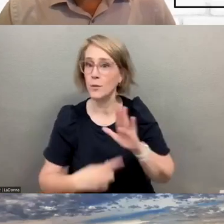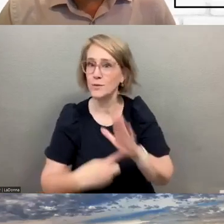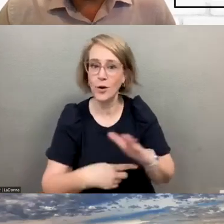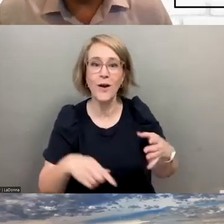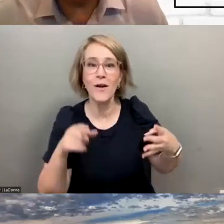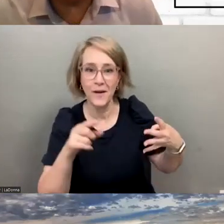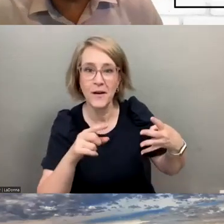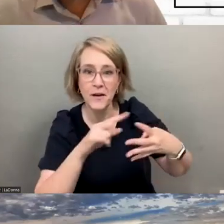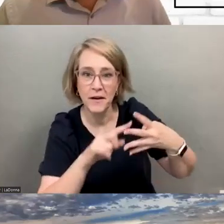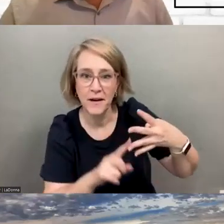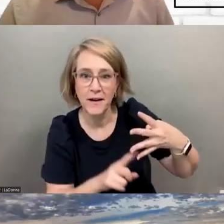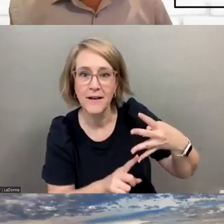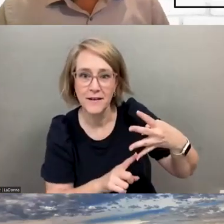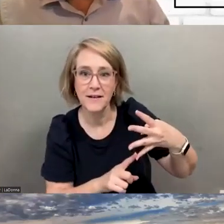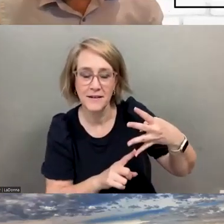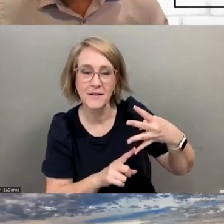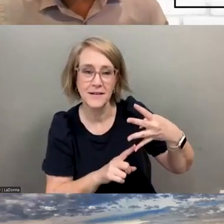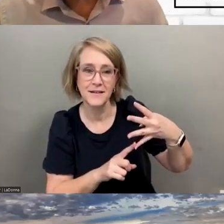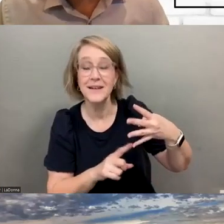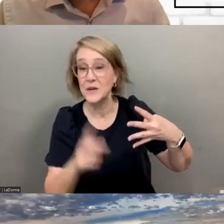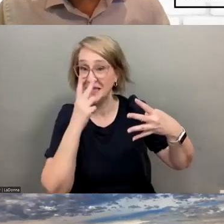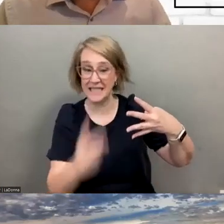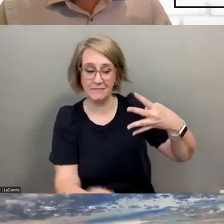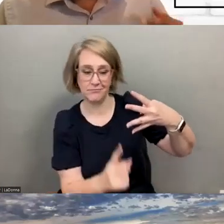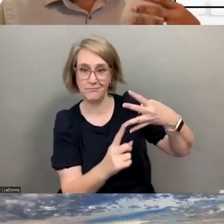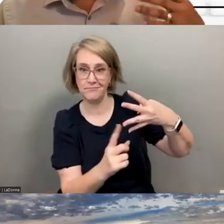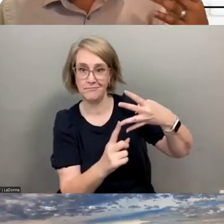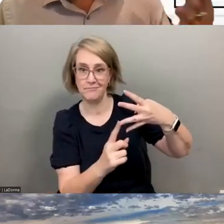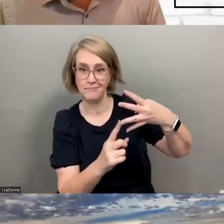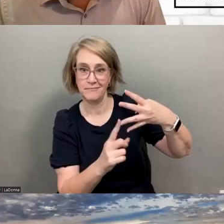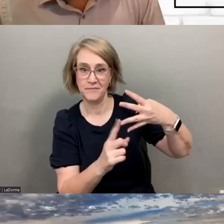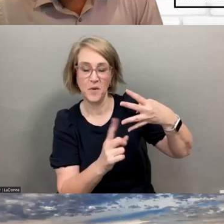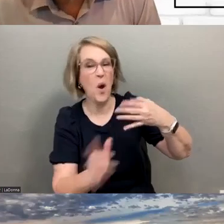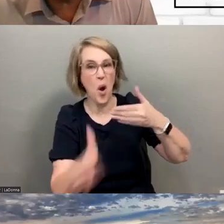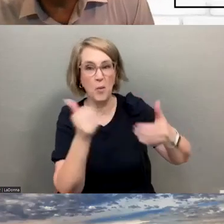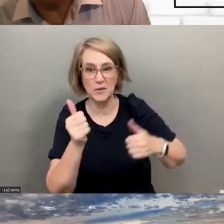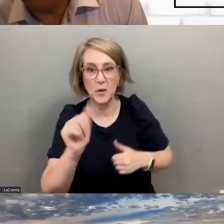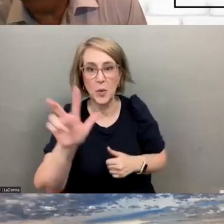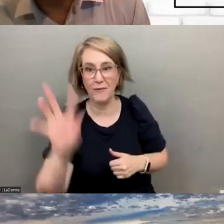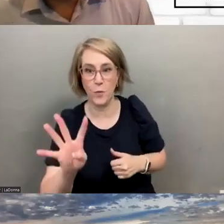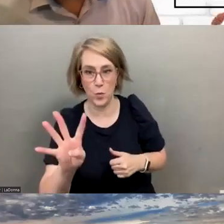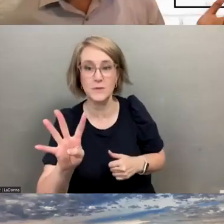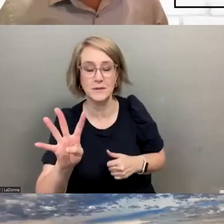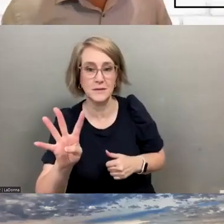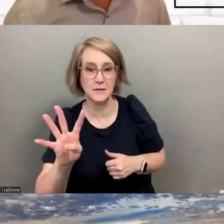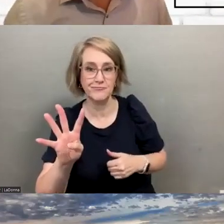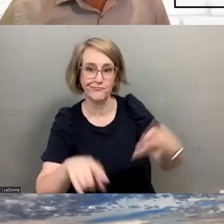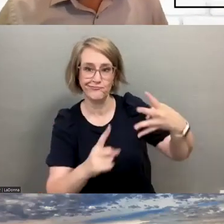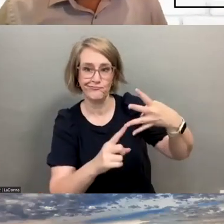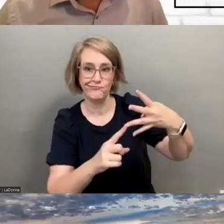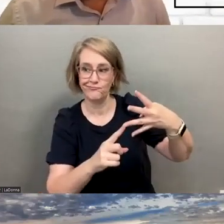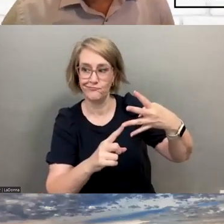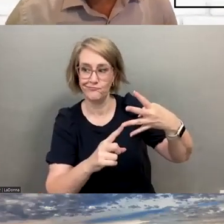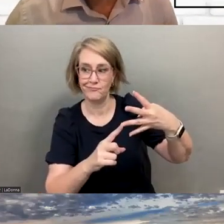there it is. There it is. And as you see the poll results, you see that nearly 3/4 of them or more are saying that the